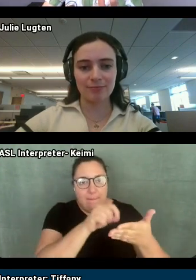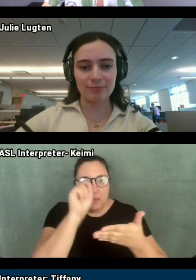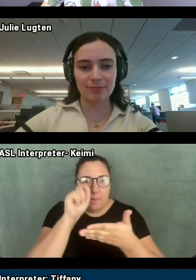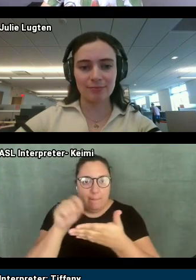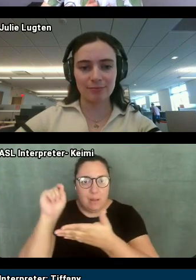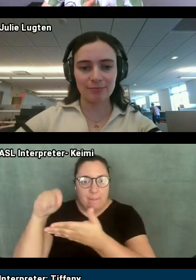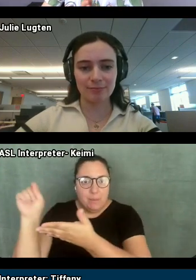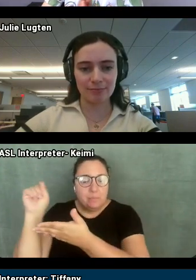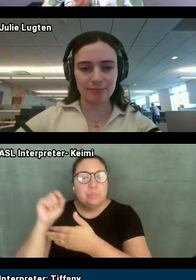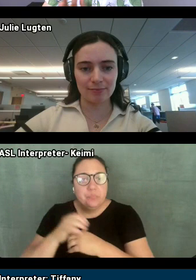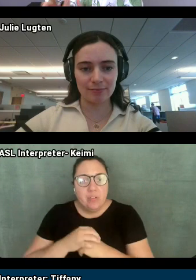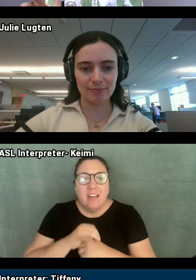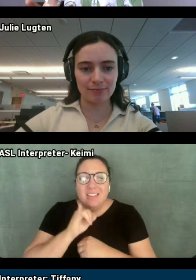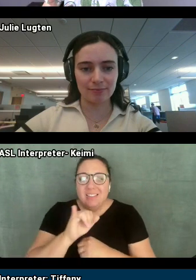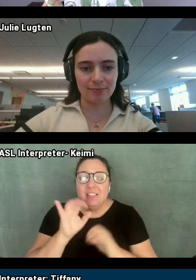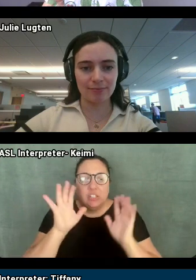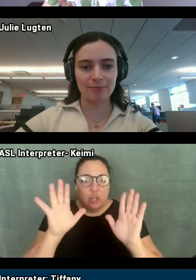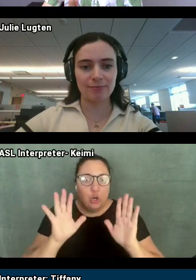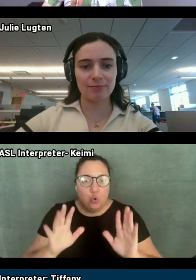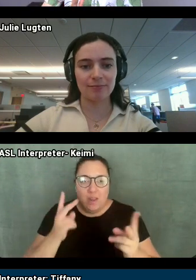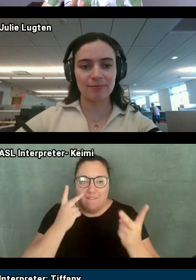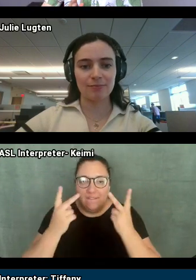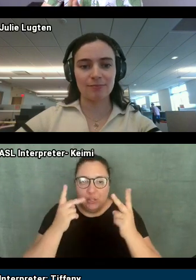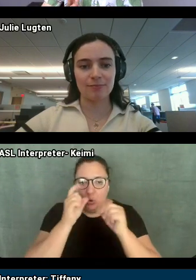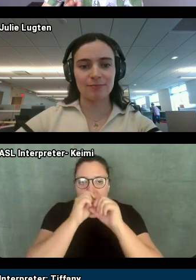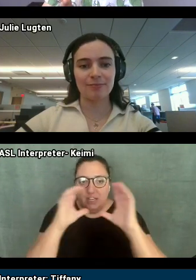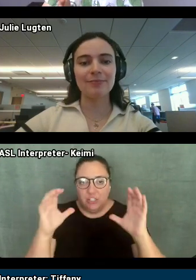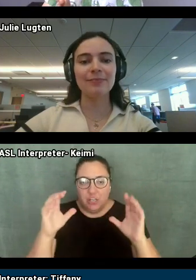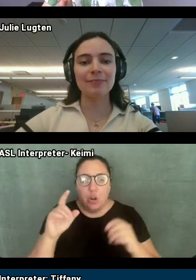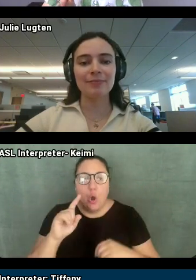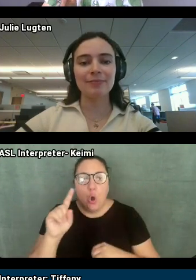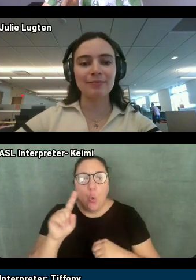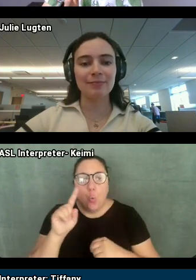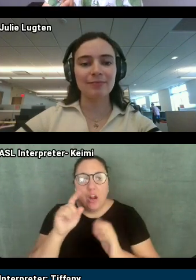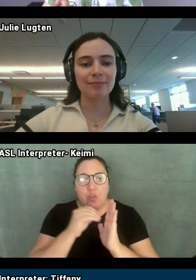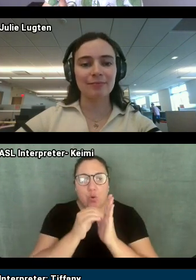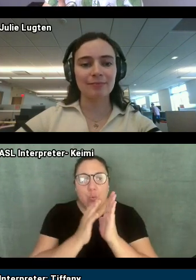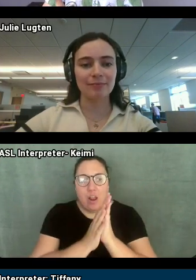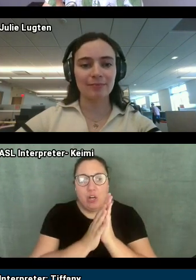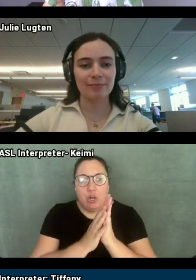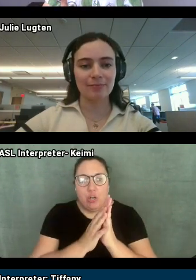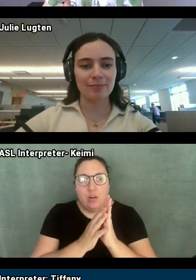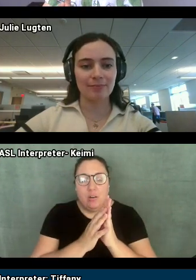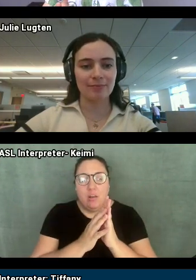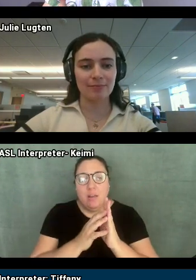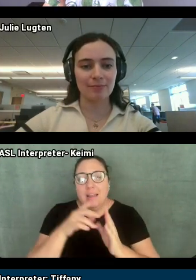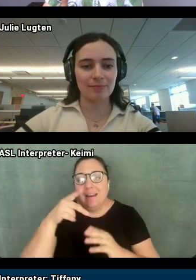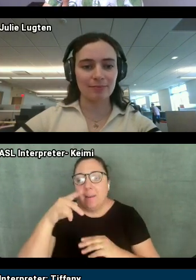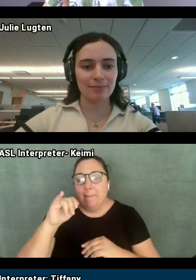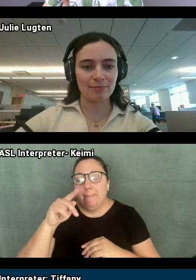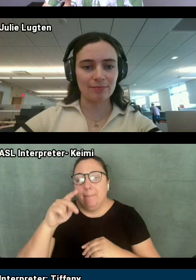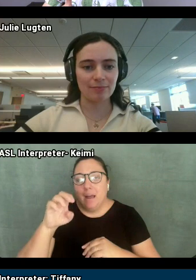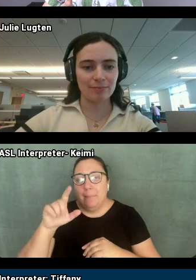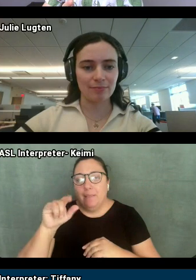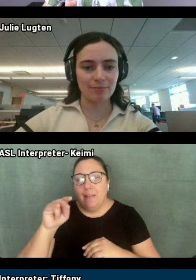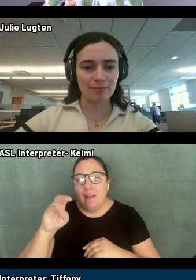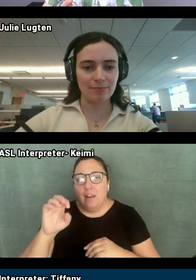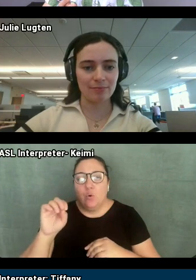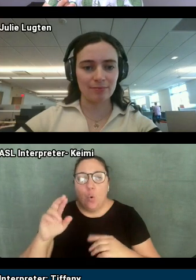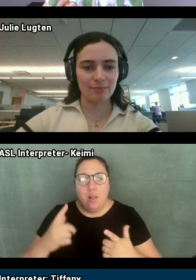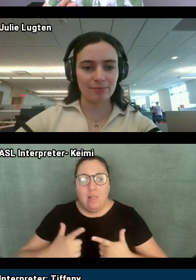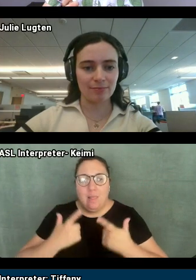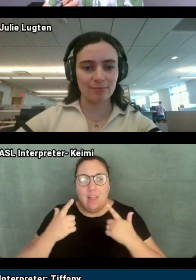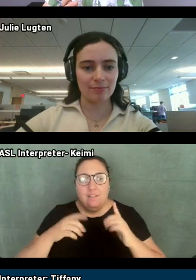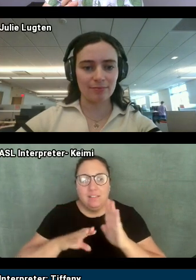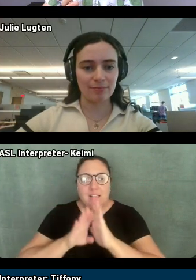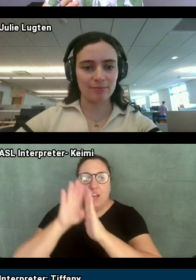is a great visualization of where a record is in a pipeline or a life cycle stage. So you can see my life